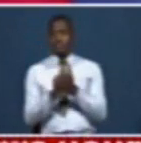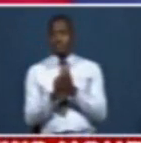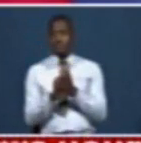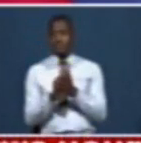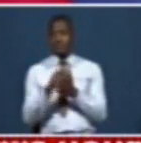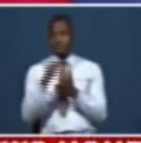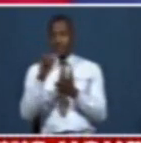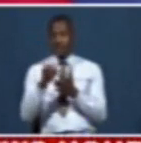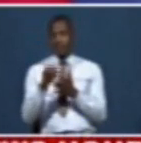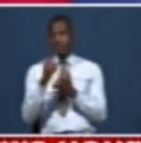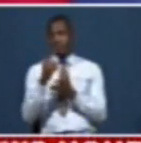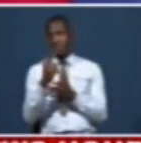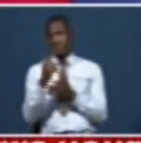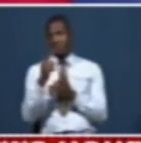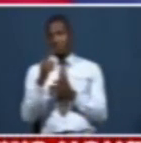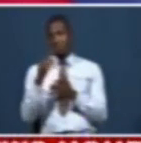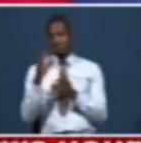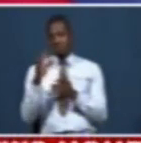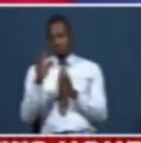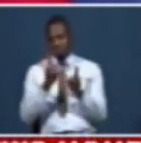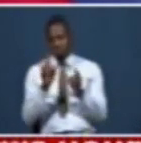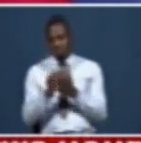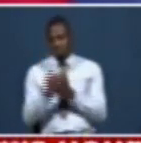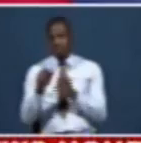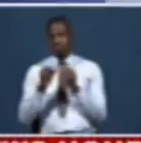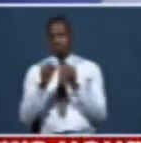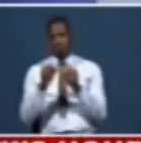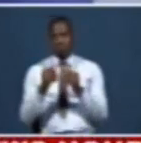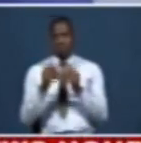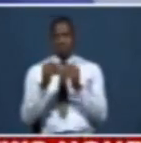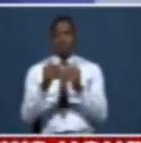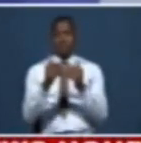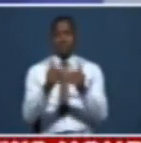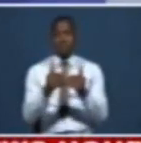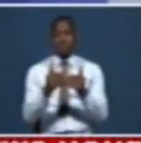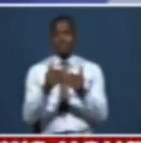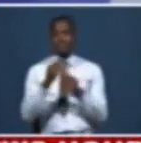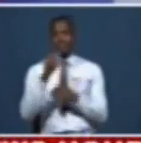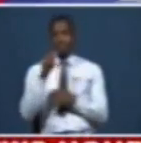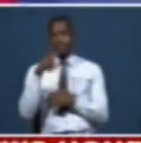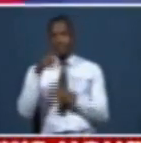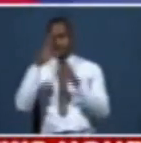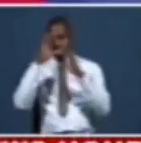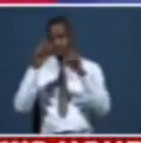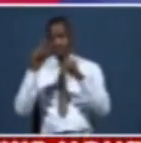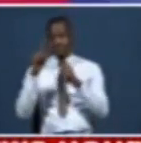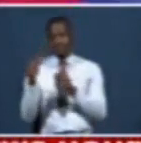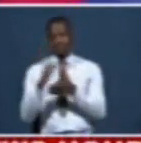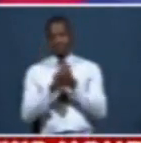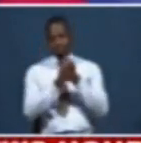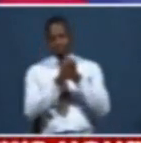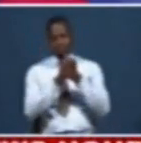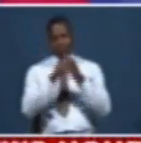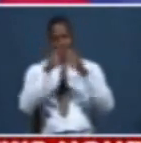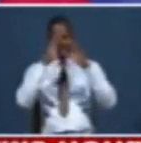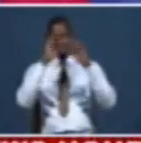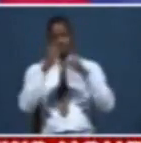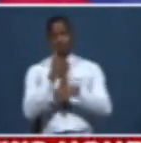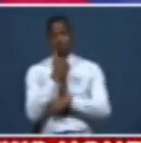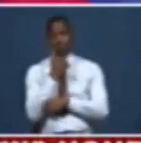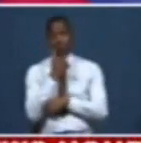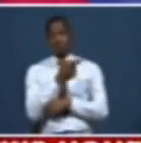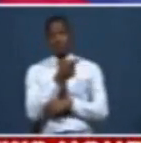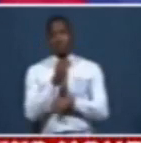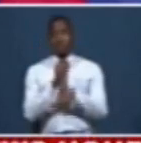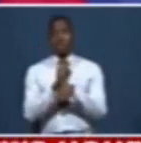visits such as the one I'm undertaking to continue to go forward. The Norwegian Prime Minister commended President Akufo-Addo for